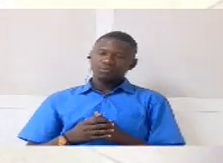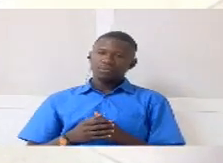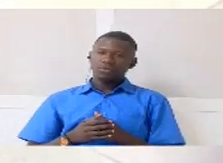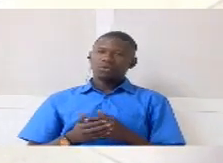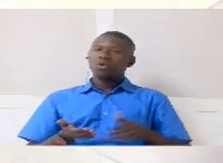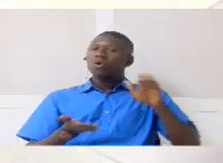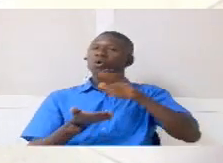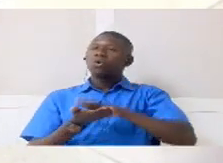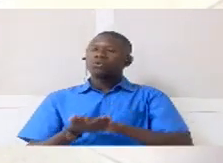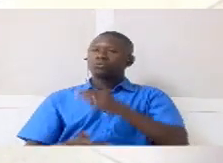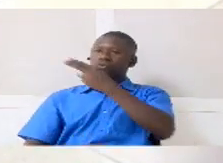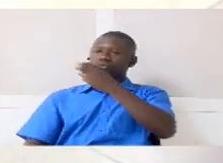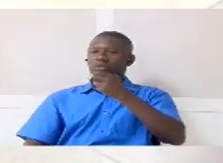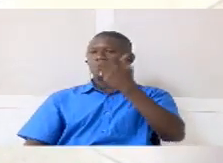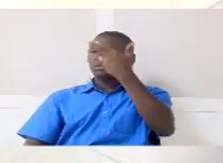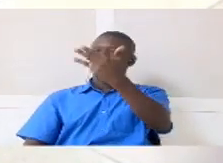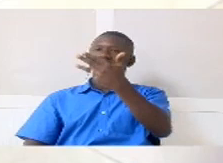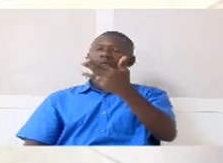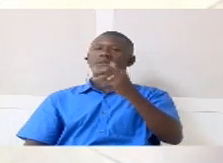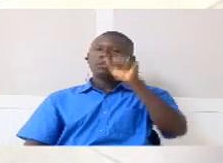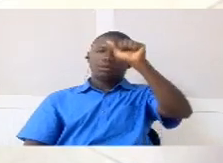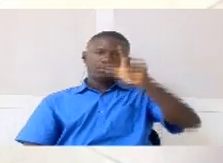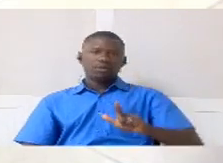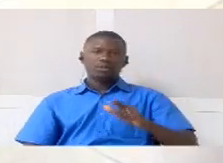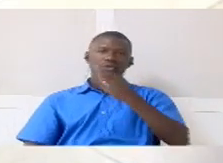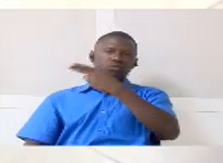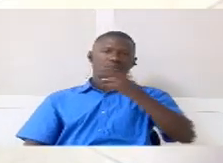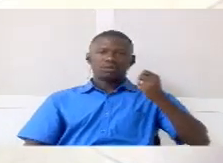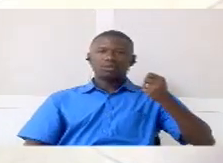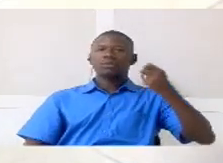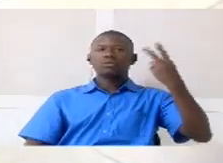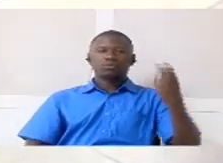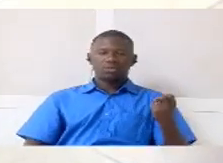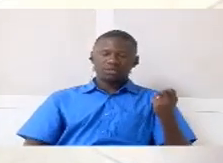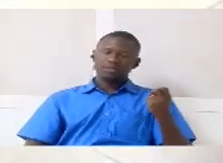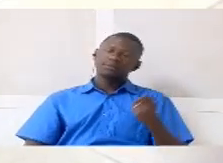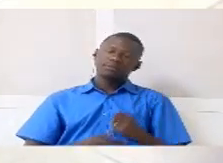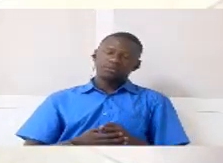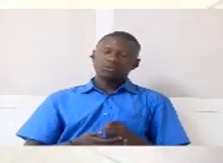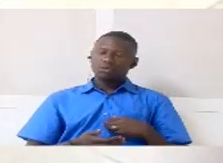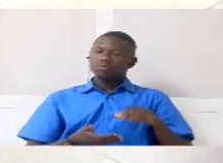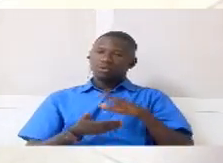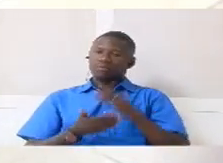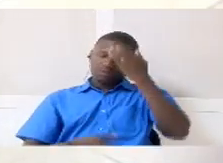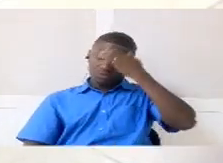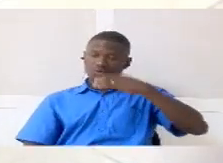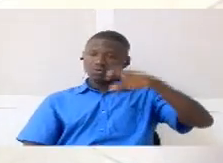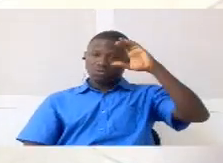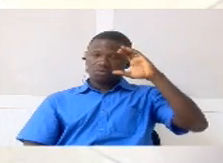On 29 April 2020, on behalf of the